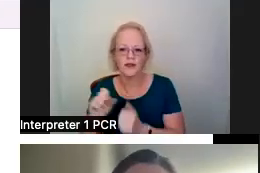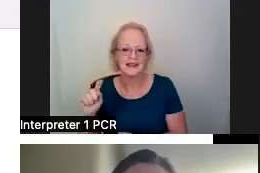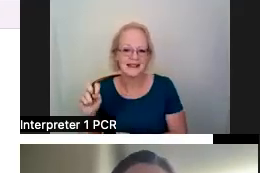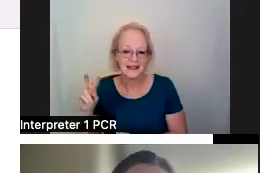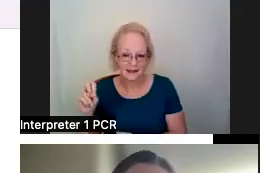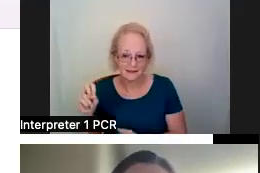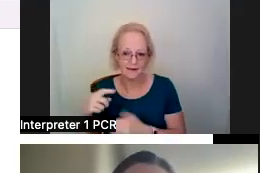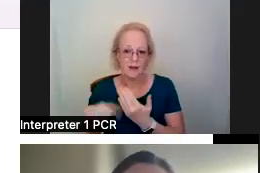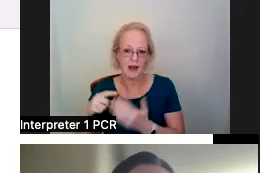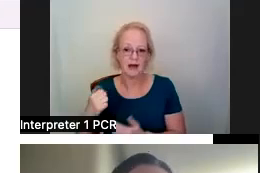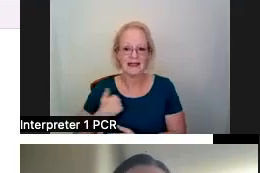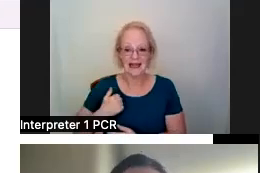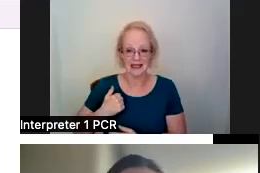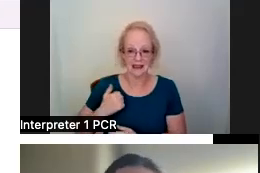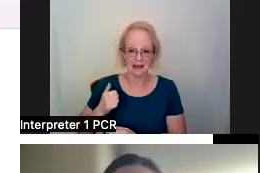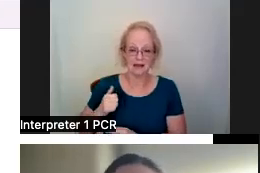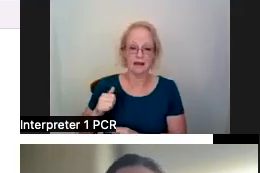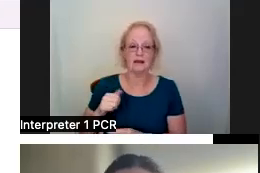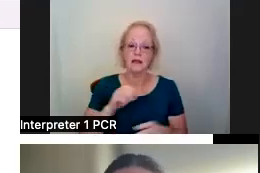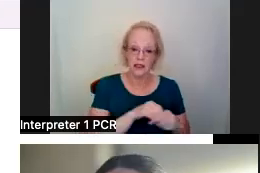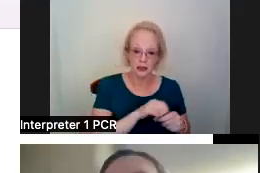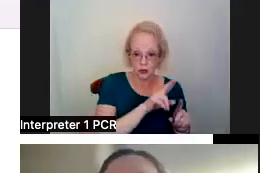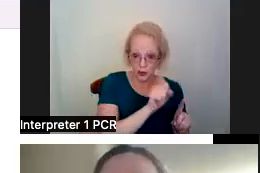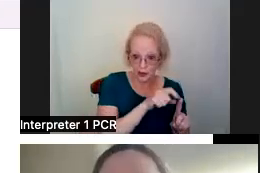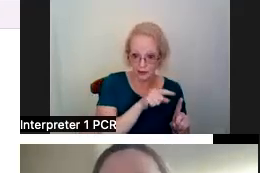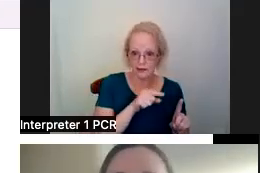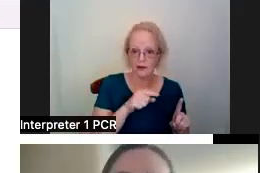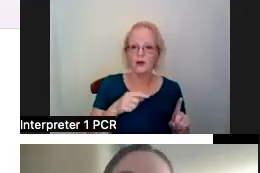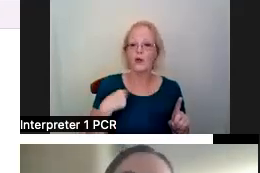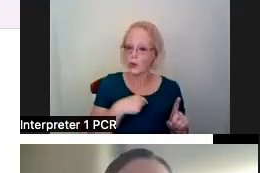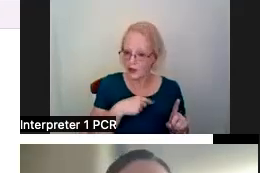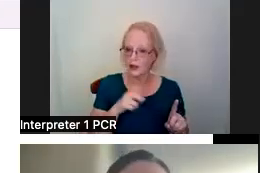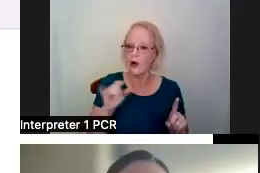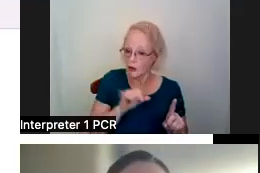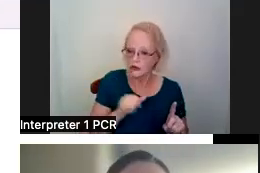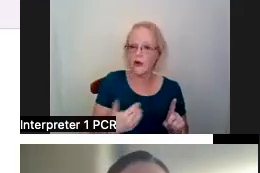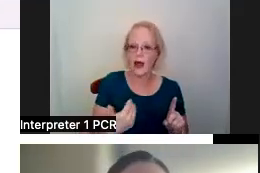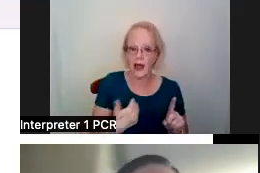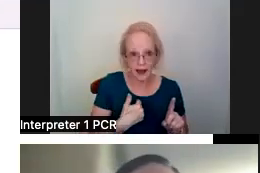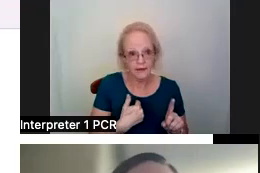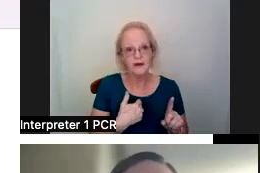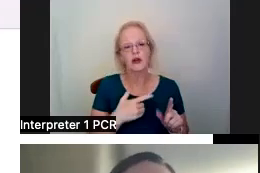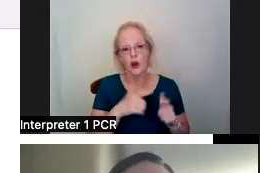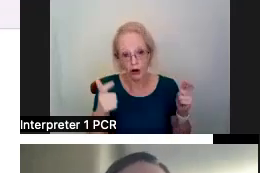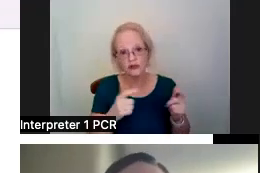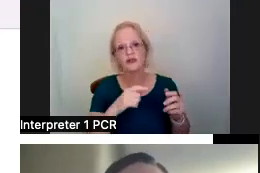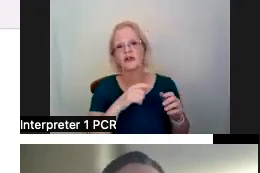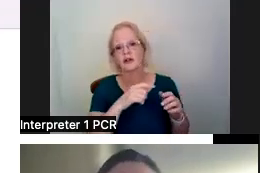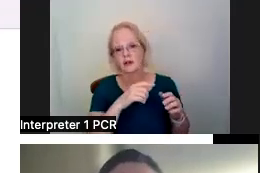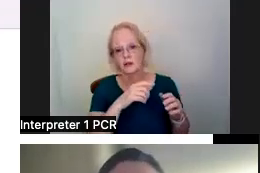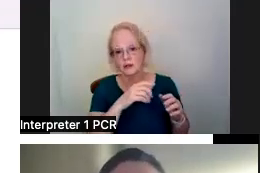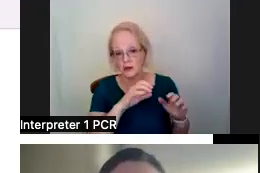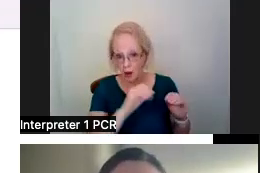Canadian space, we in the United States have also have a large segment of our population that